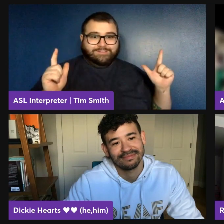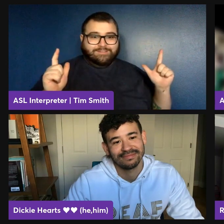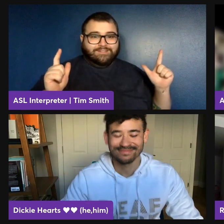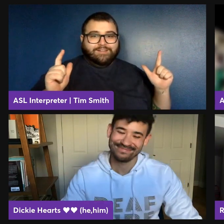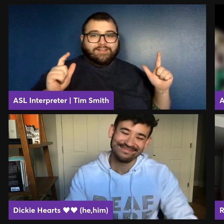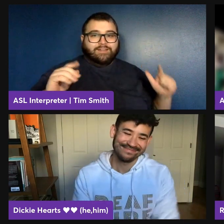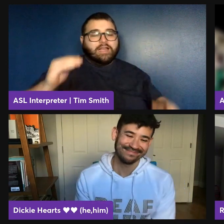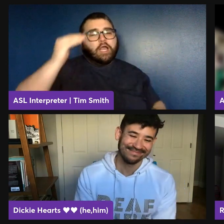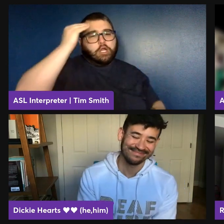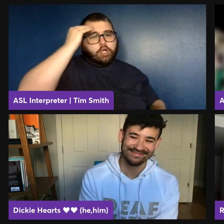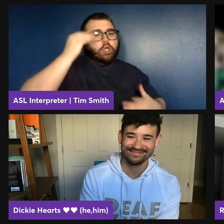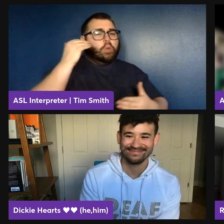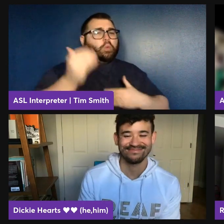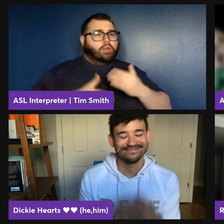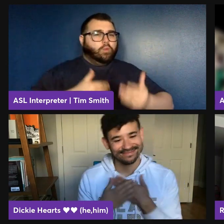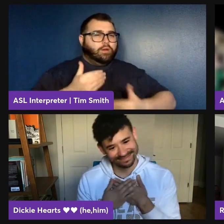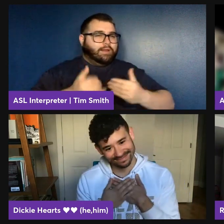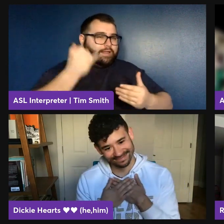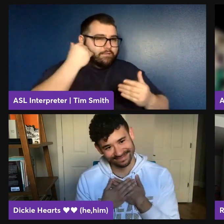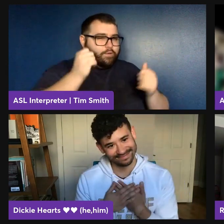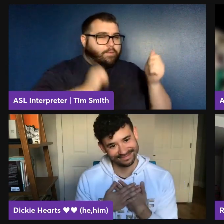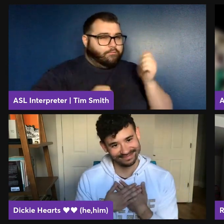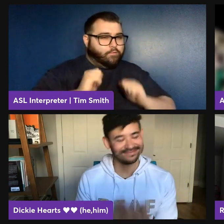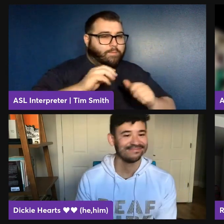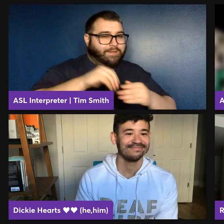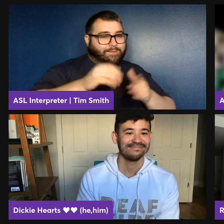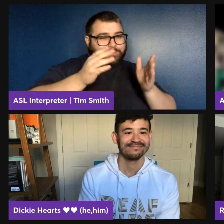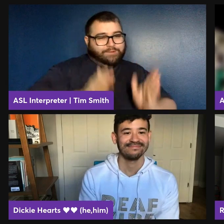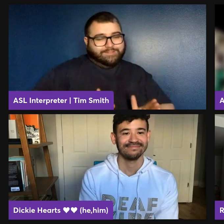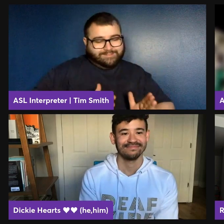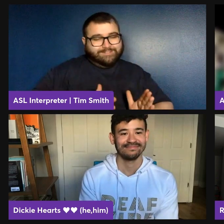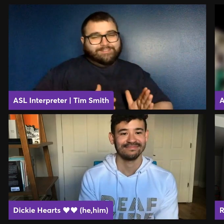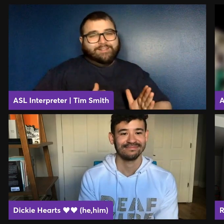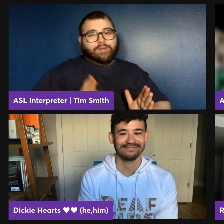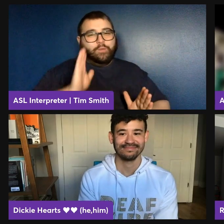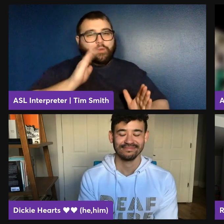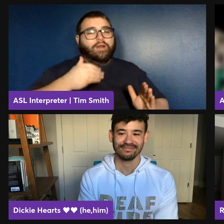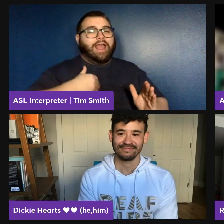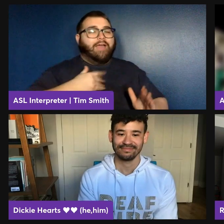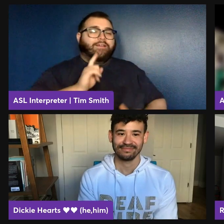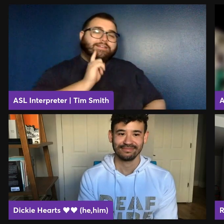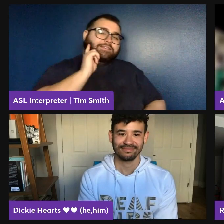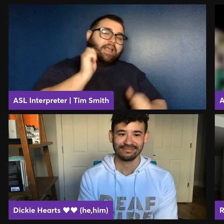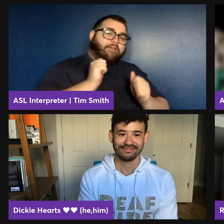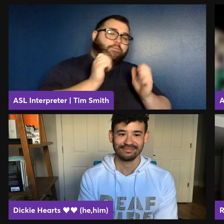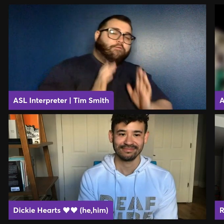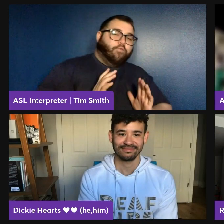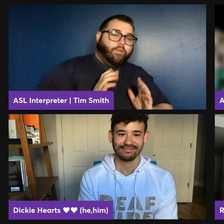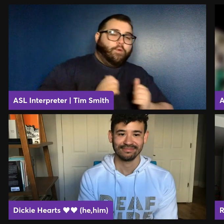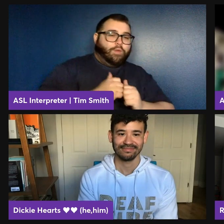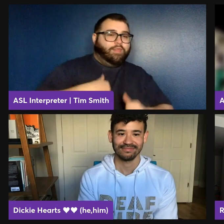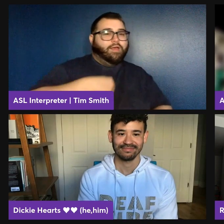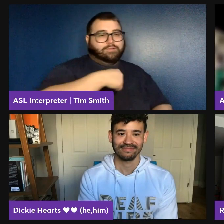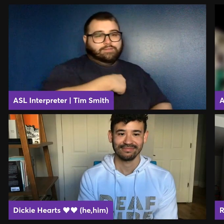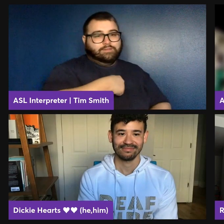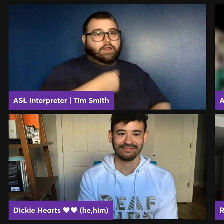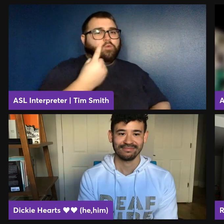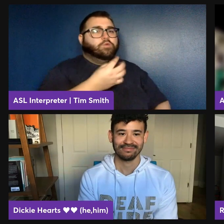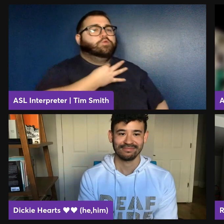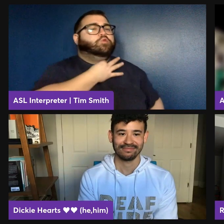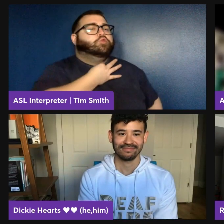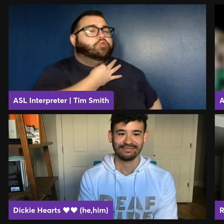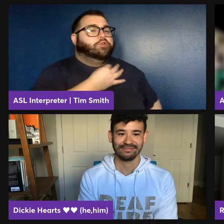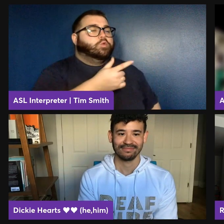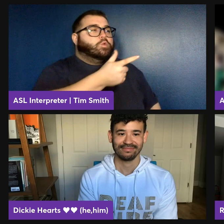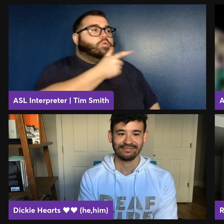knew that we would eventually, if we performed this in person, have a deaf performer with us. And I was just always so curious about who